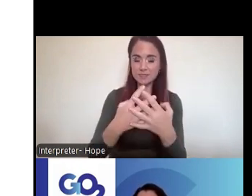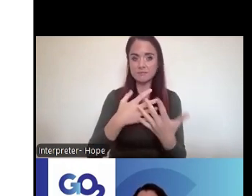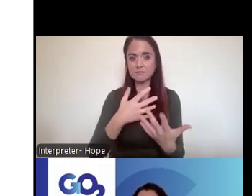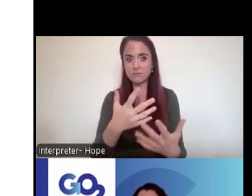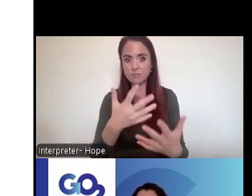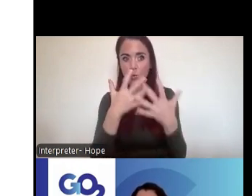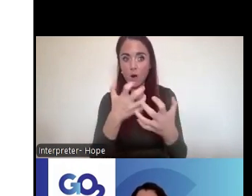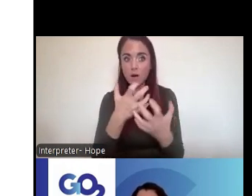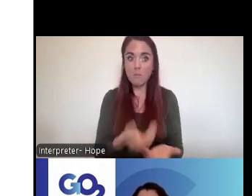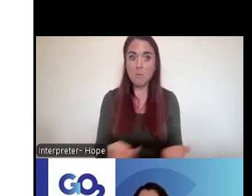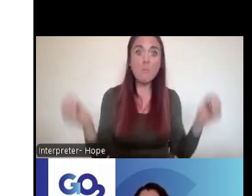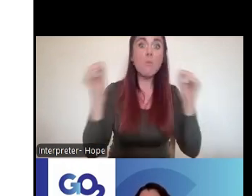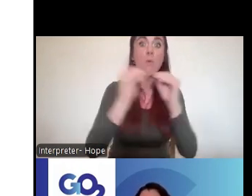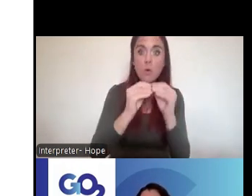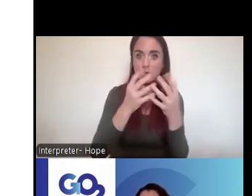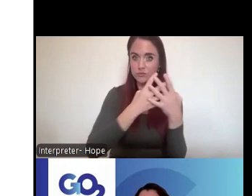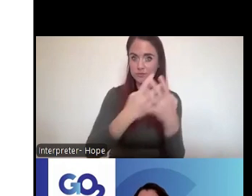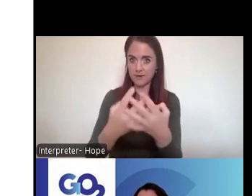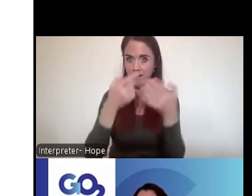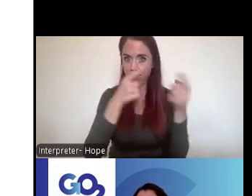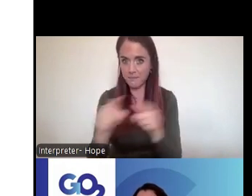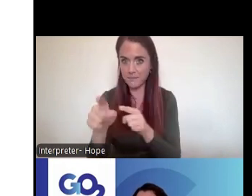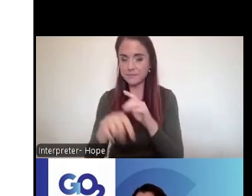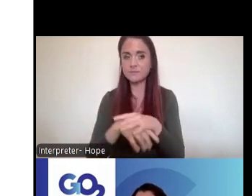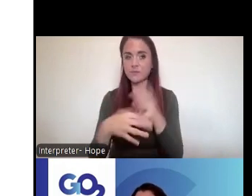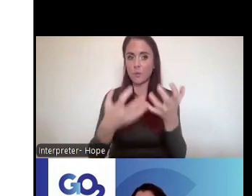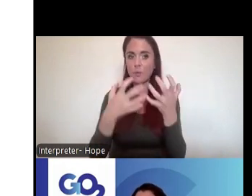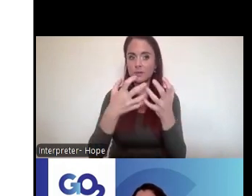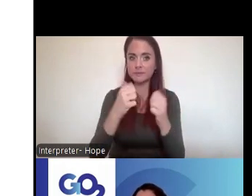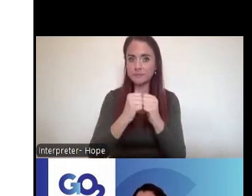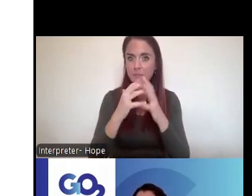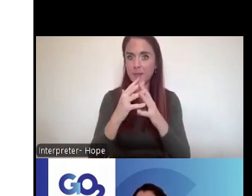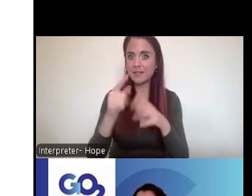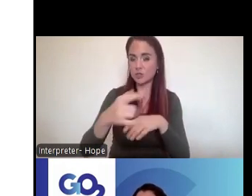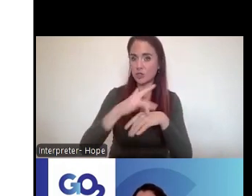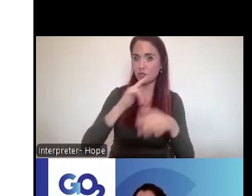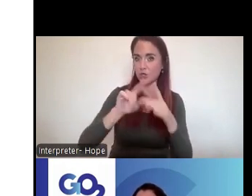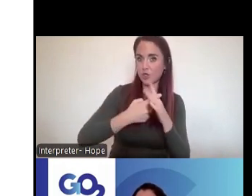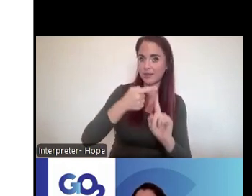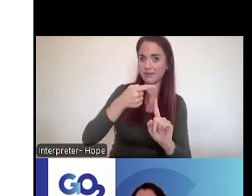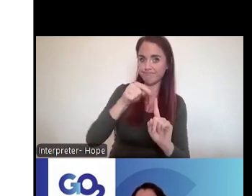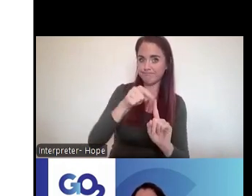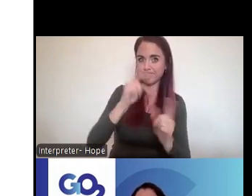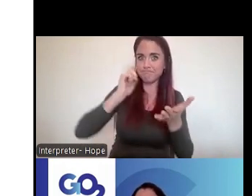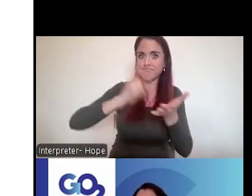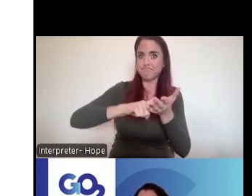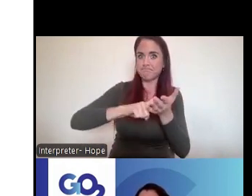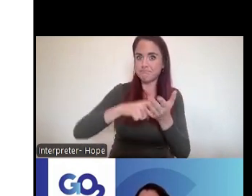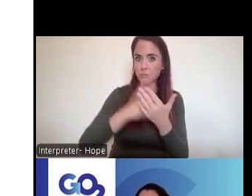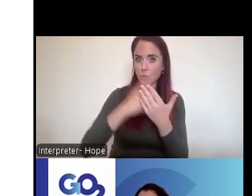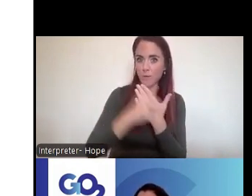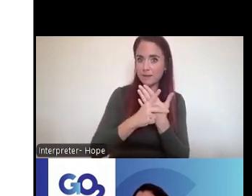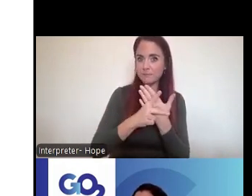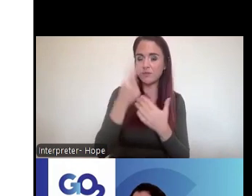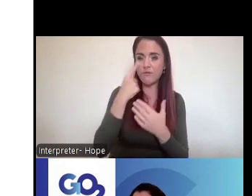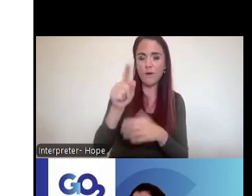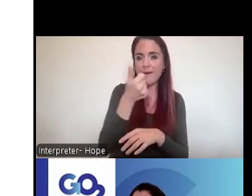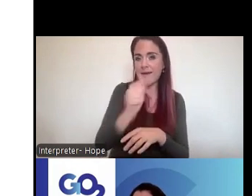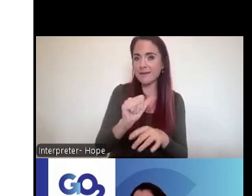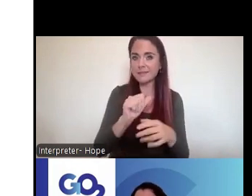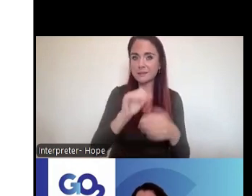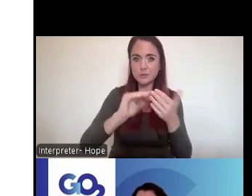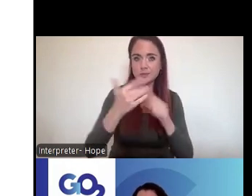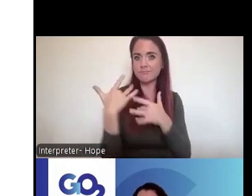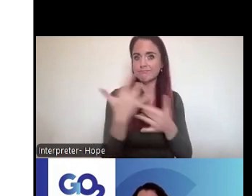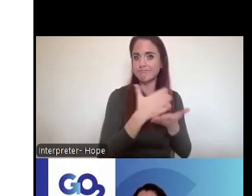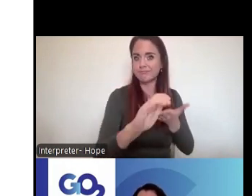cancer screening, implement high quality early detection and lung cancer screening programs in marginalized and impoverished communities